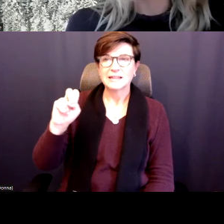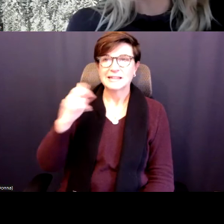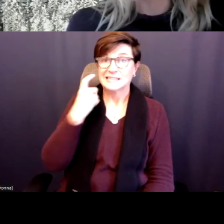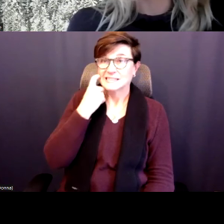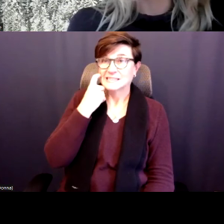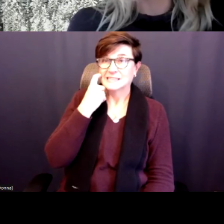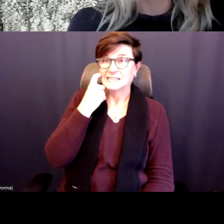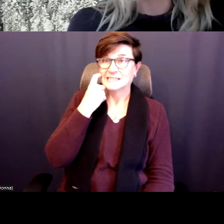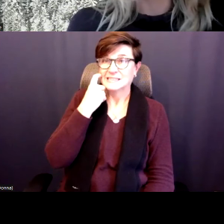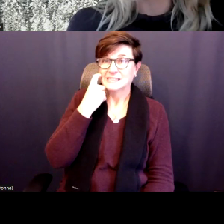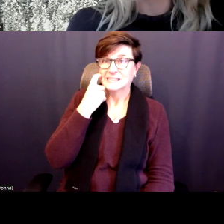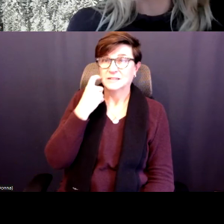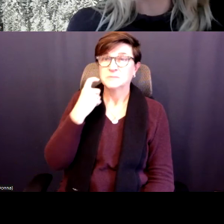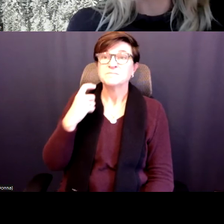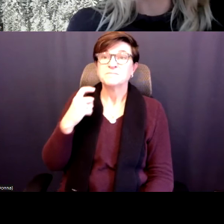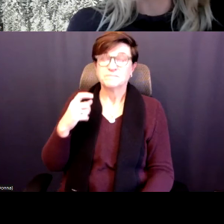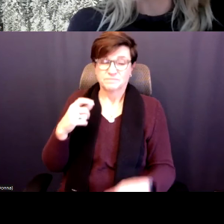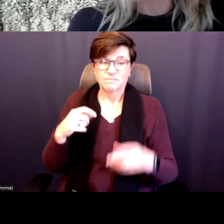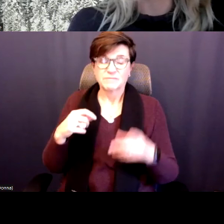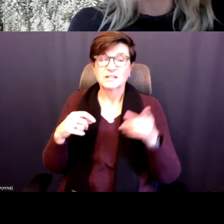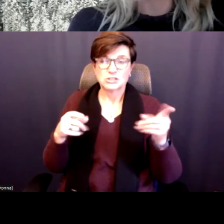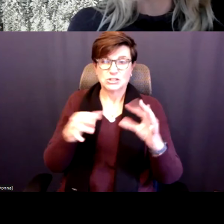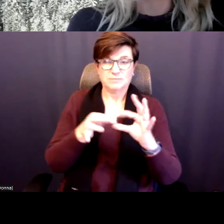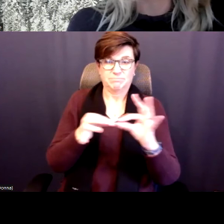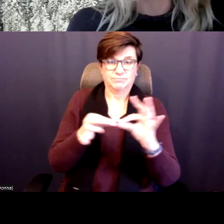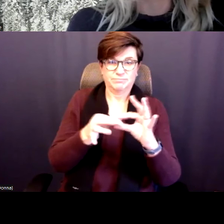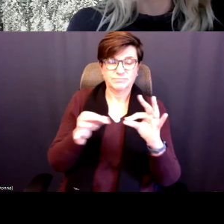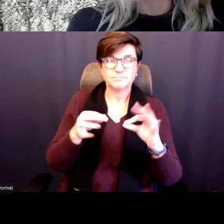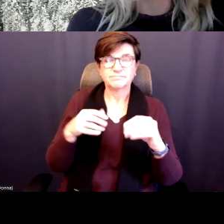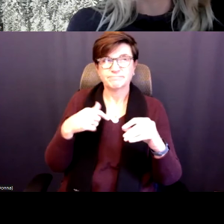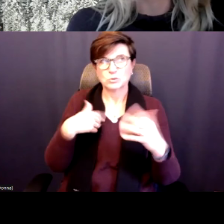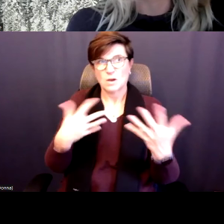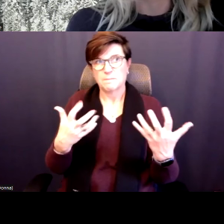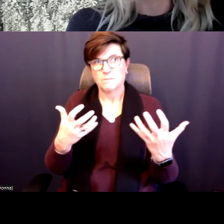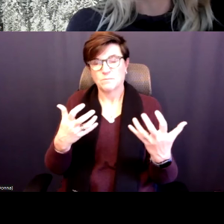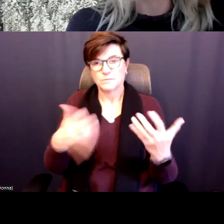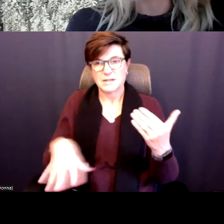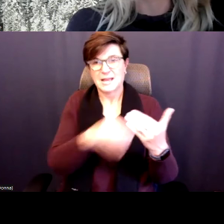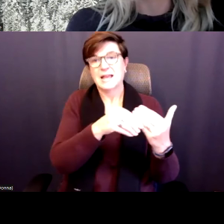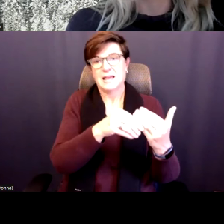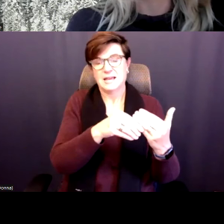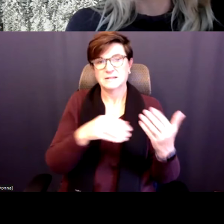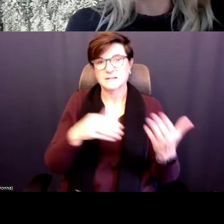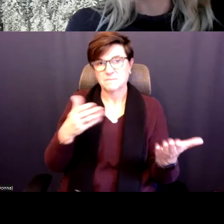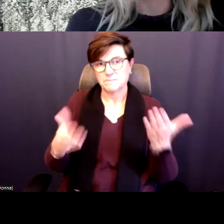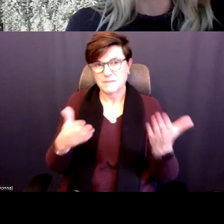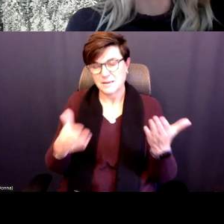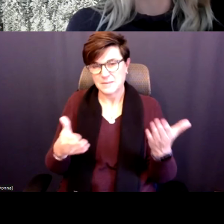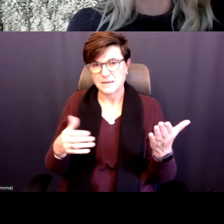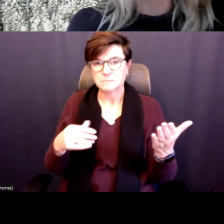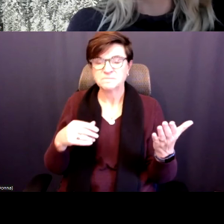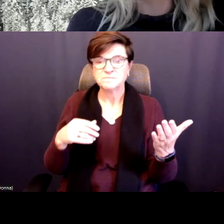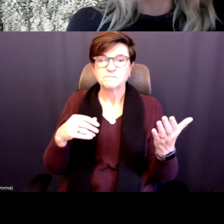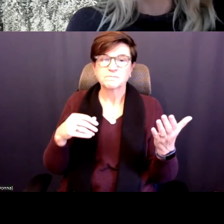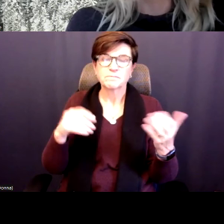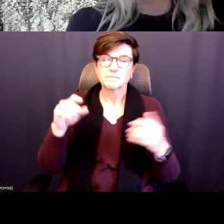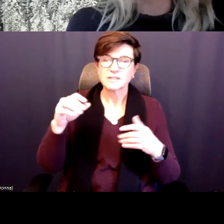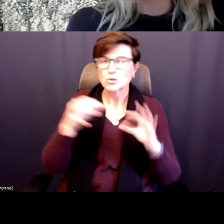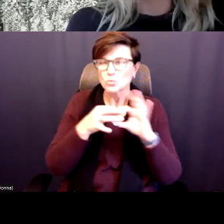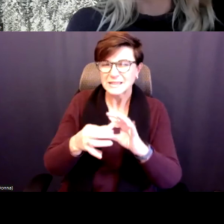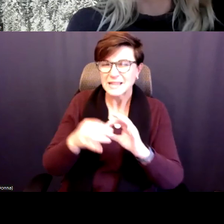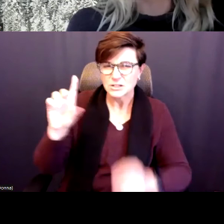communities and add into that the possibility of some demographic perks, because oftentimes these